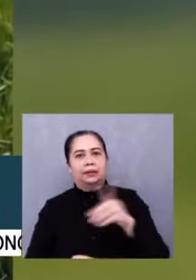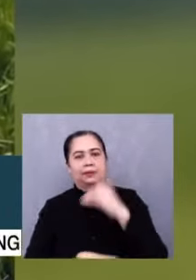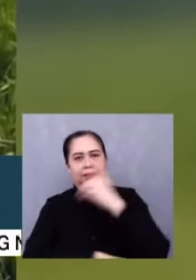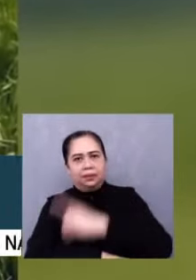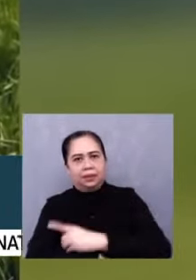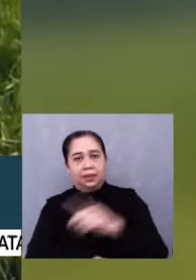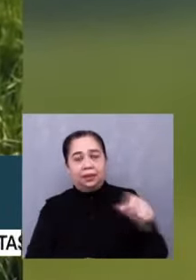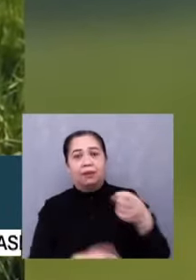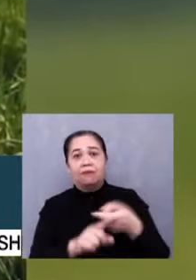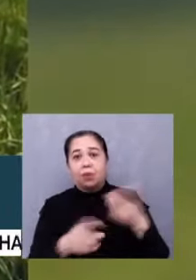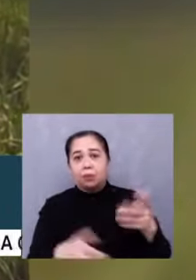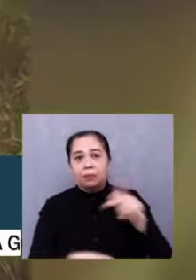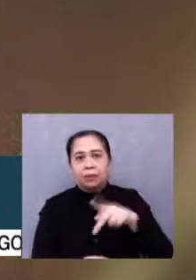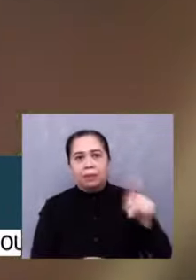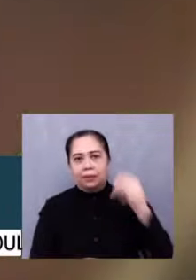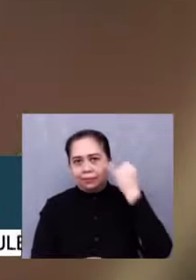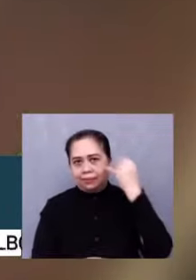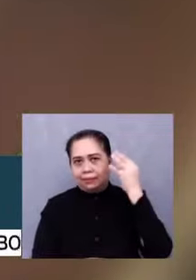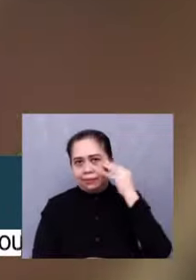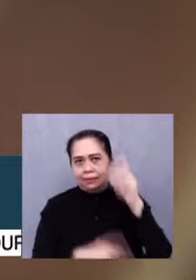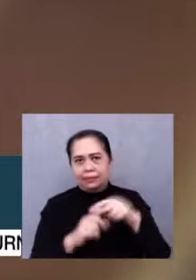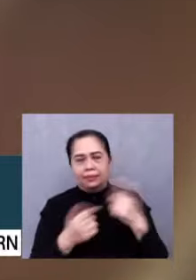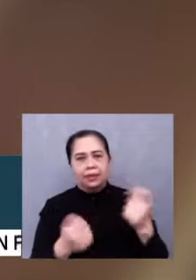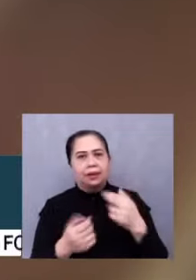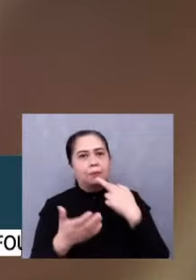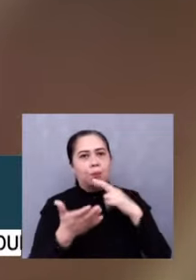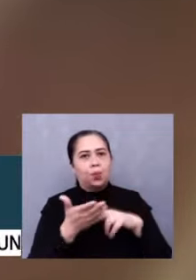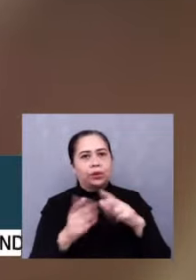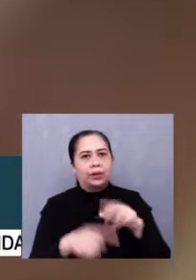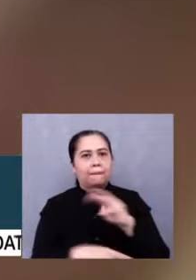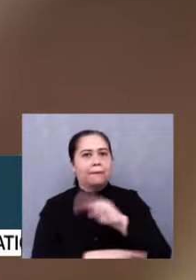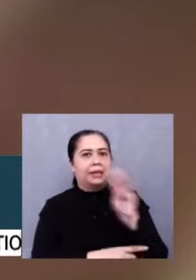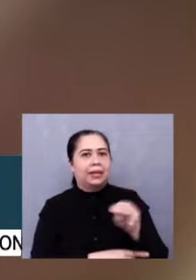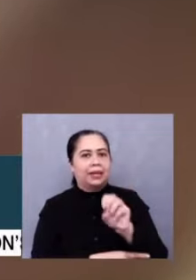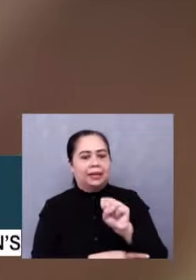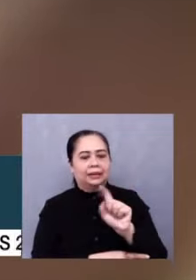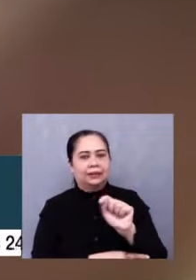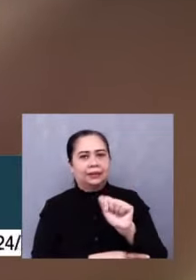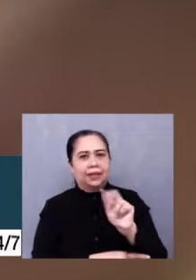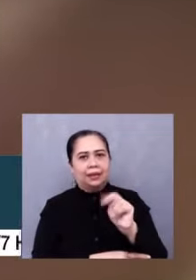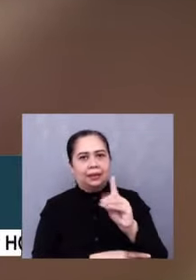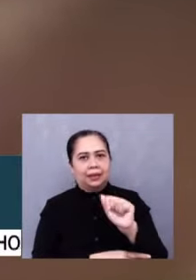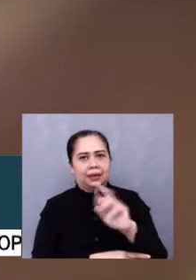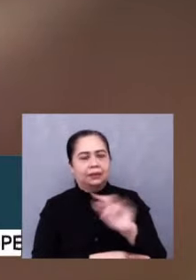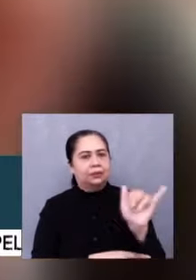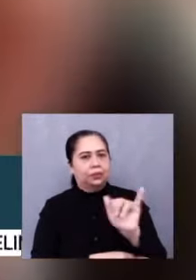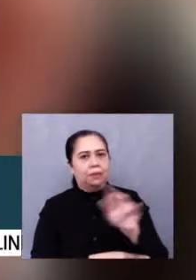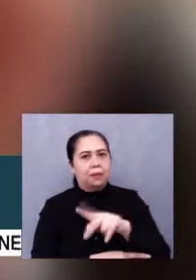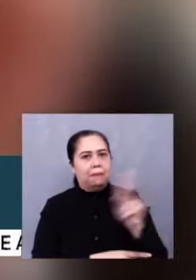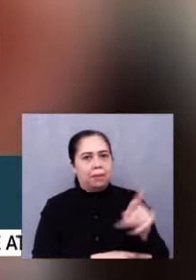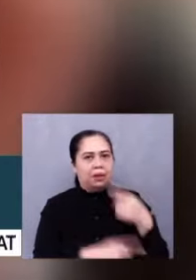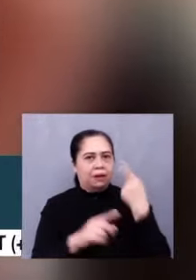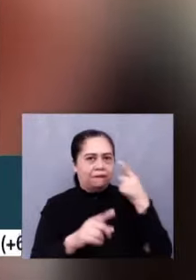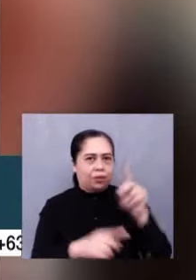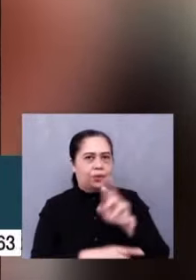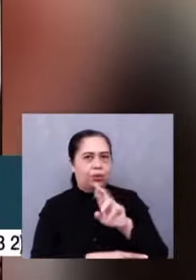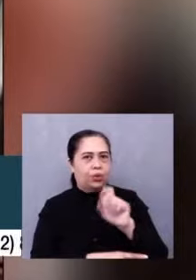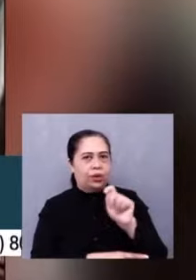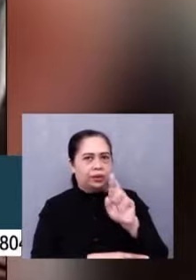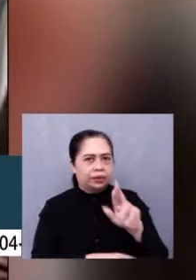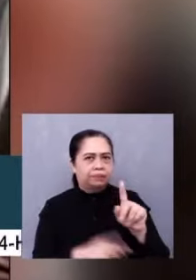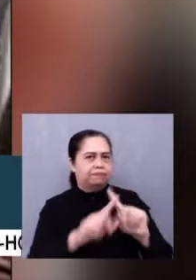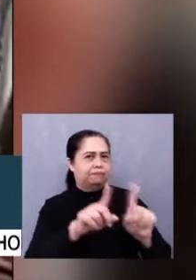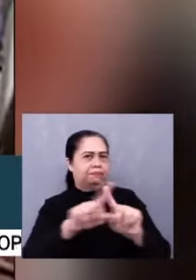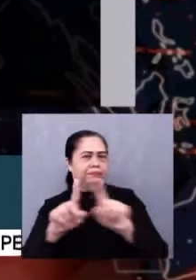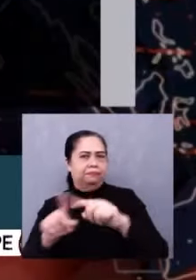who was a correspondent of Manila Standard Today and was also a Pampanga stringer for Reuters, Bandera, and